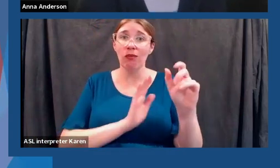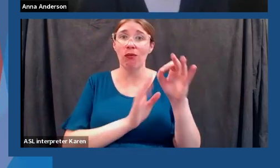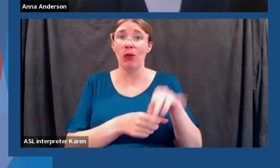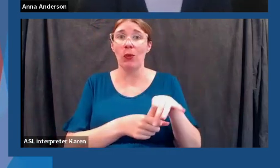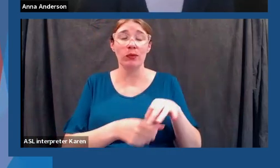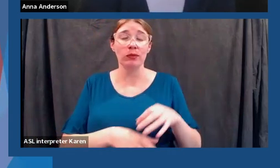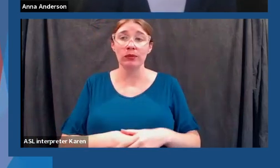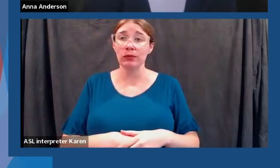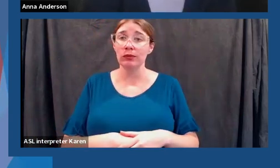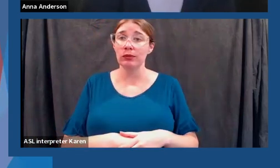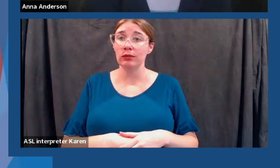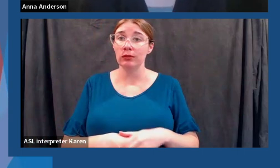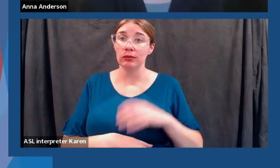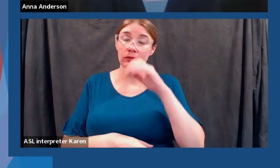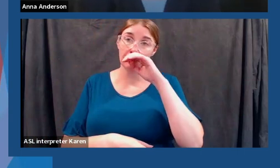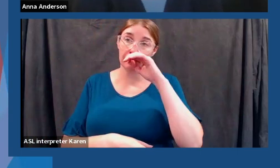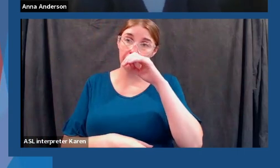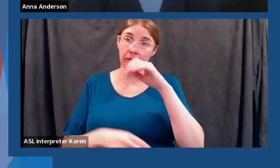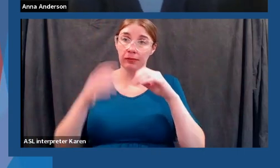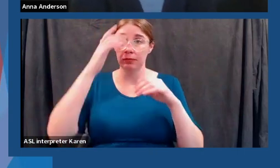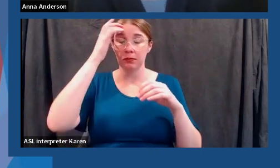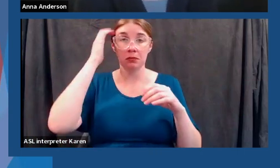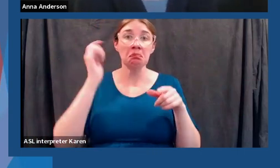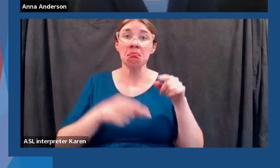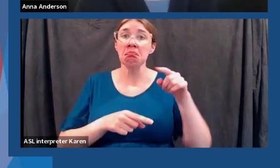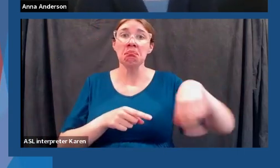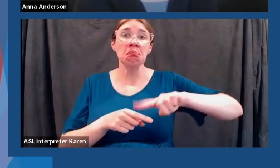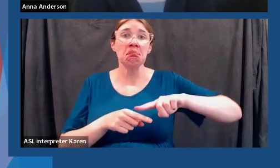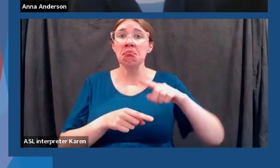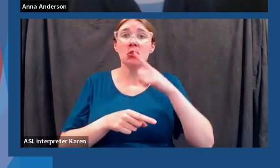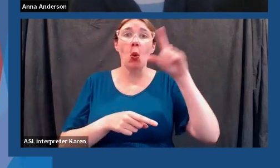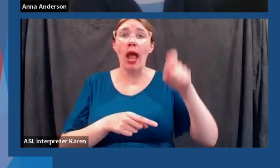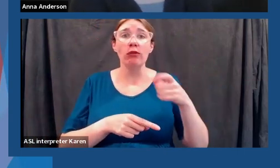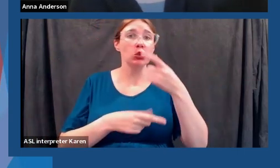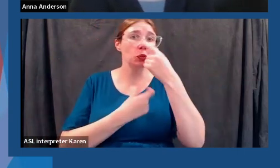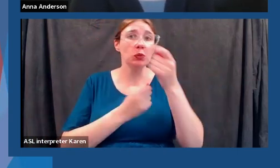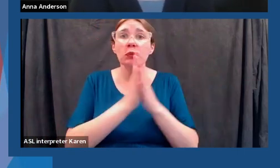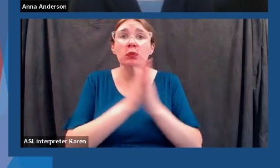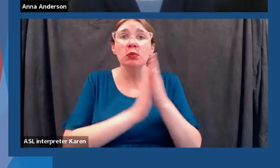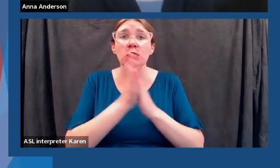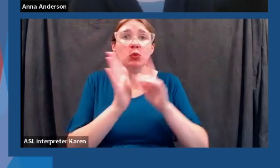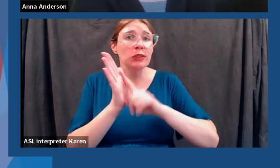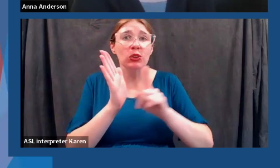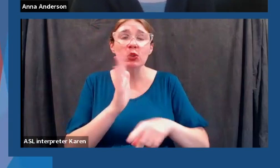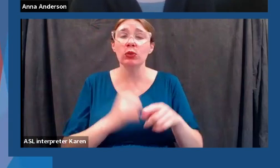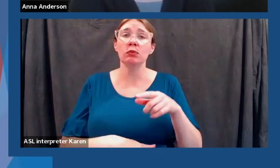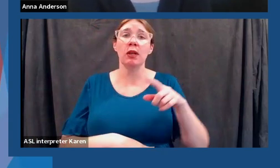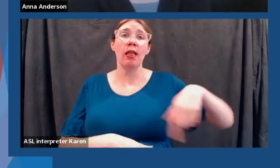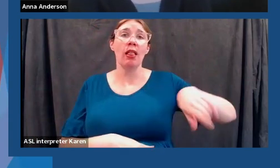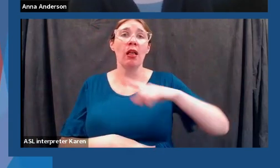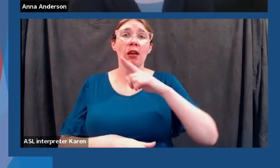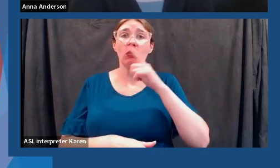to or interest to do research on candidates, to fact check,